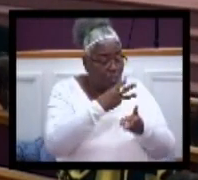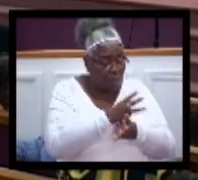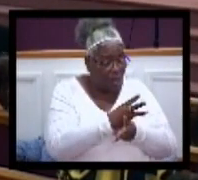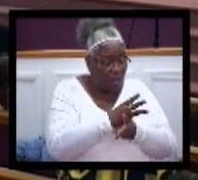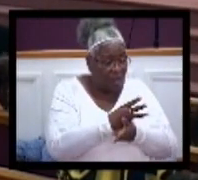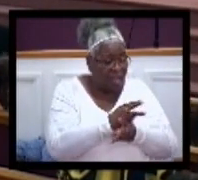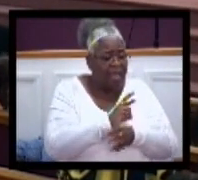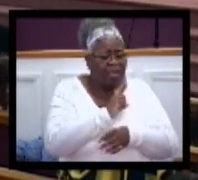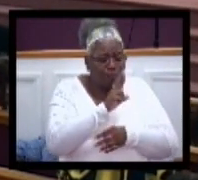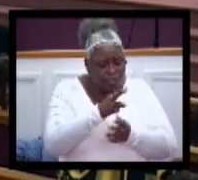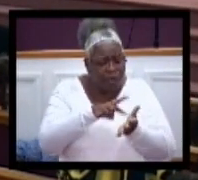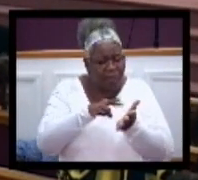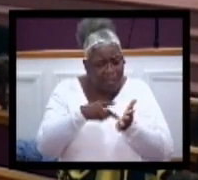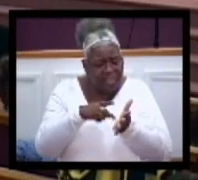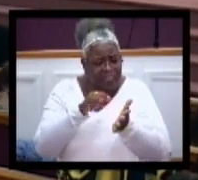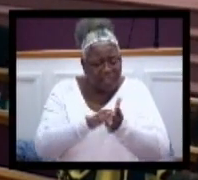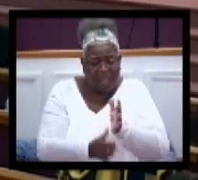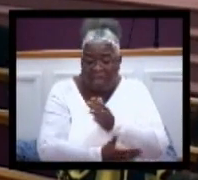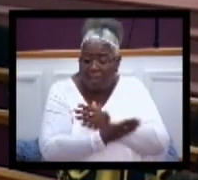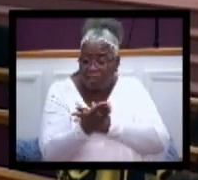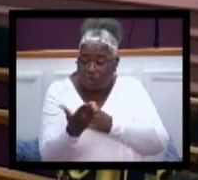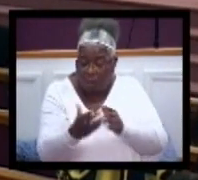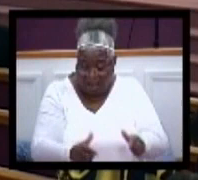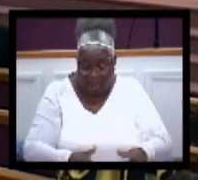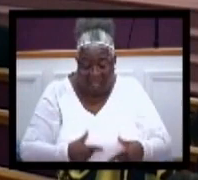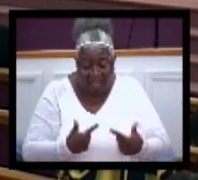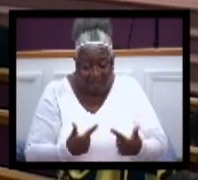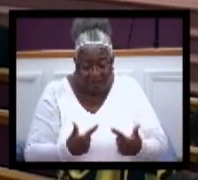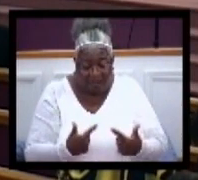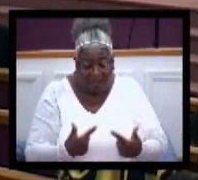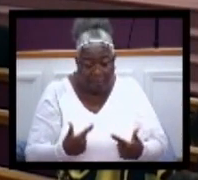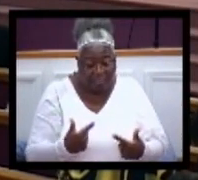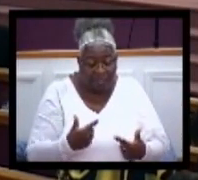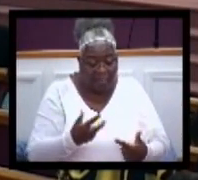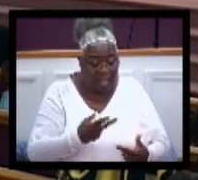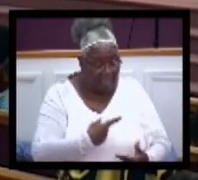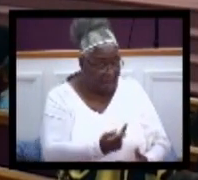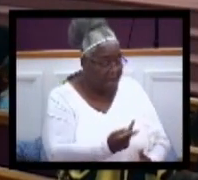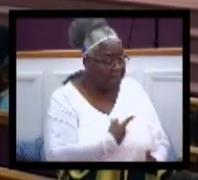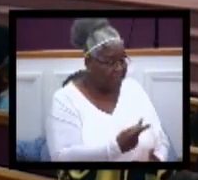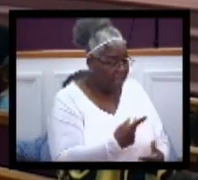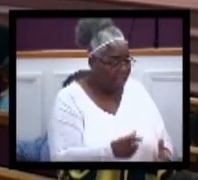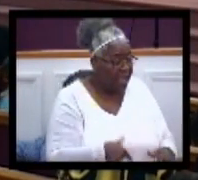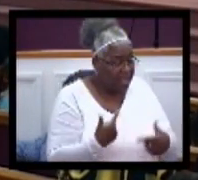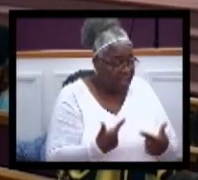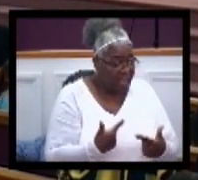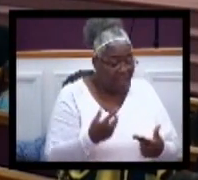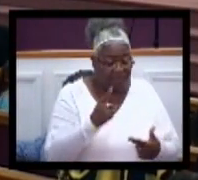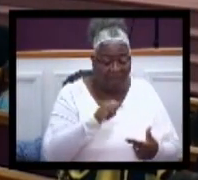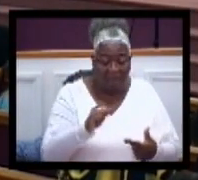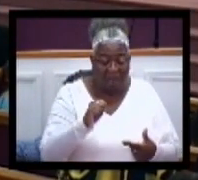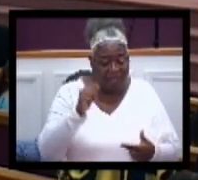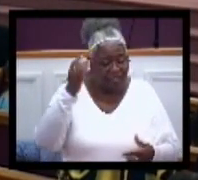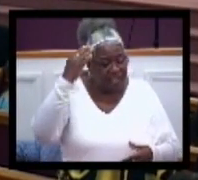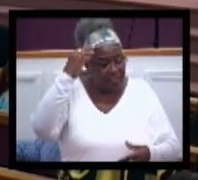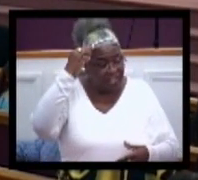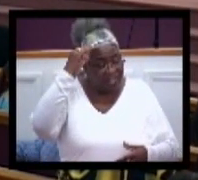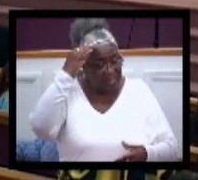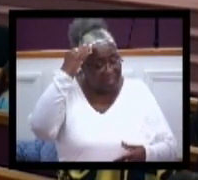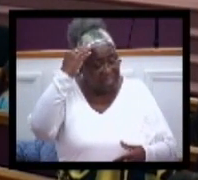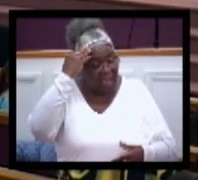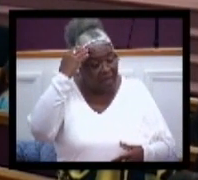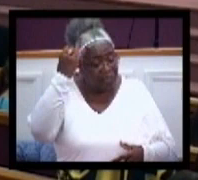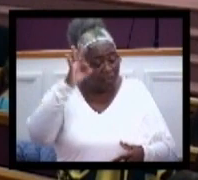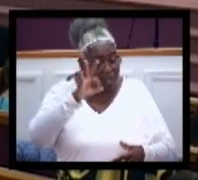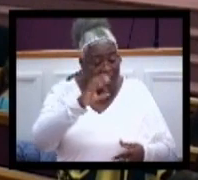it really means that your life and my life are the knowledge of